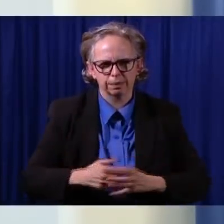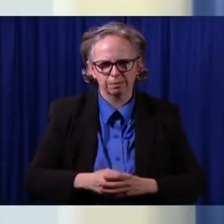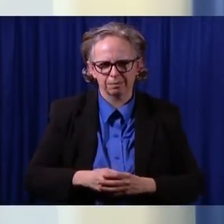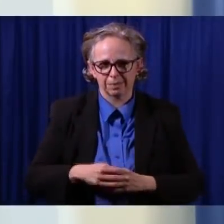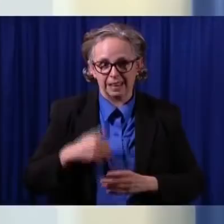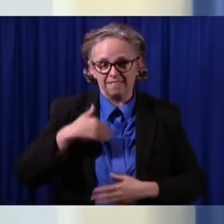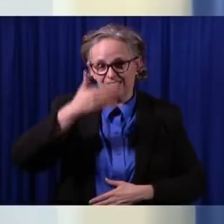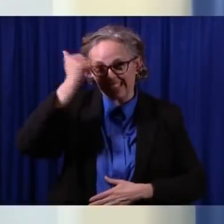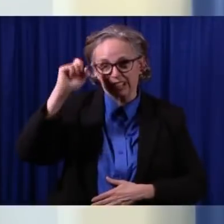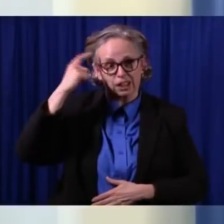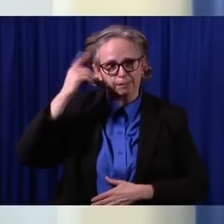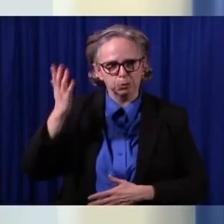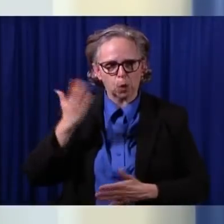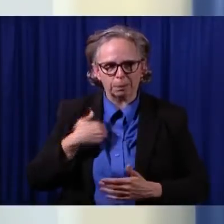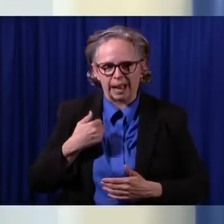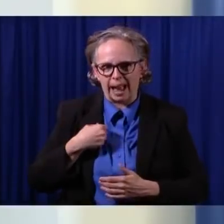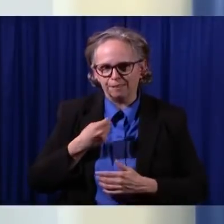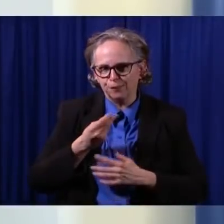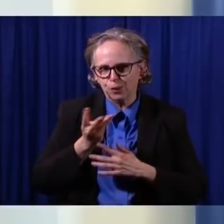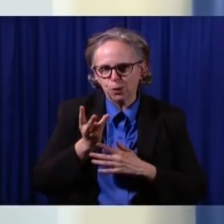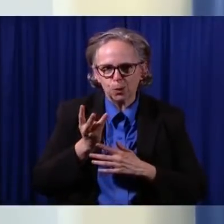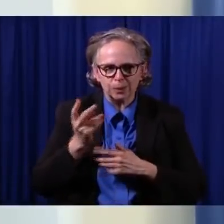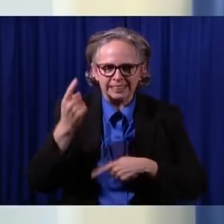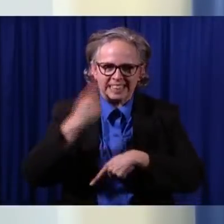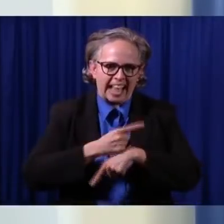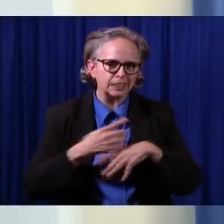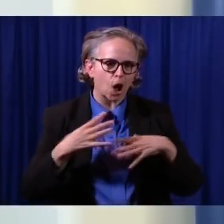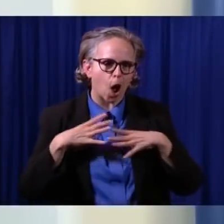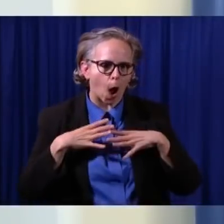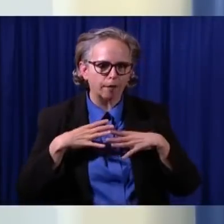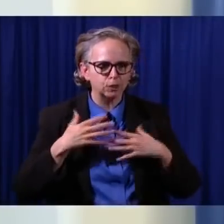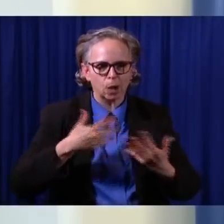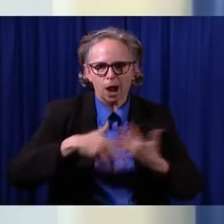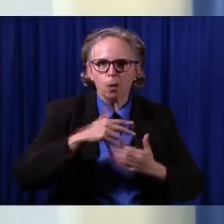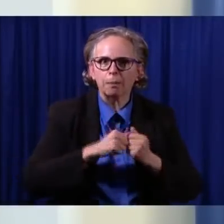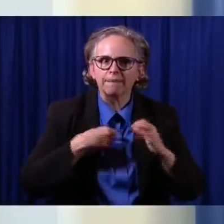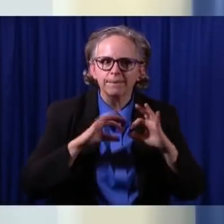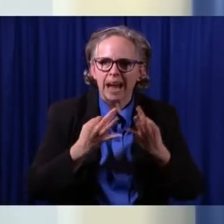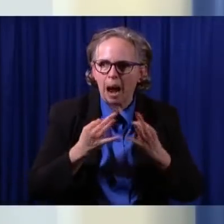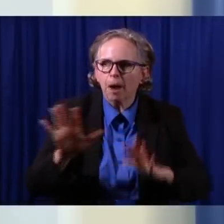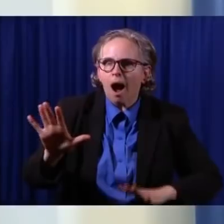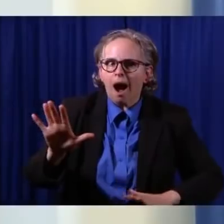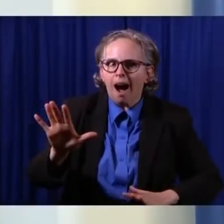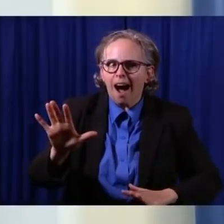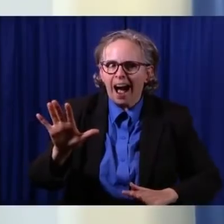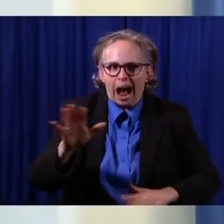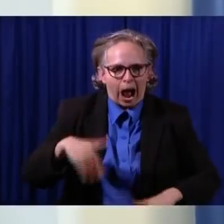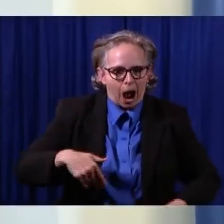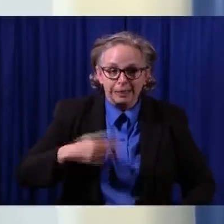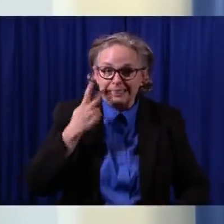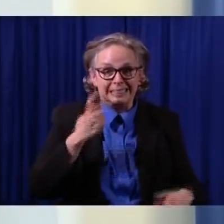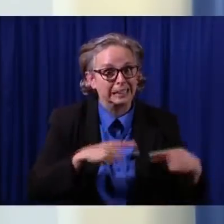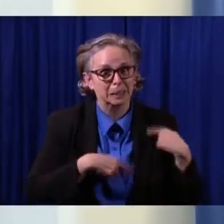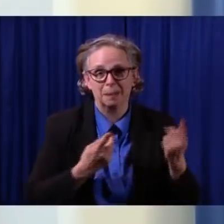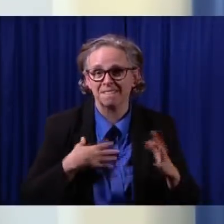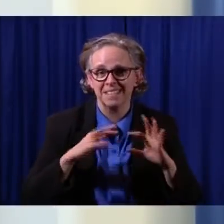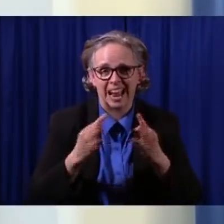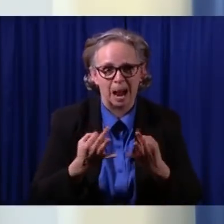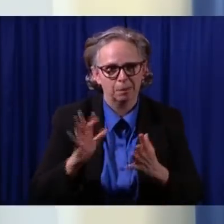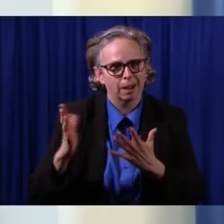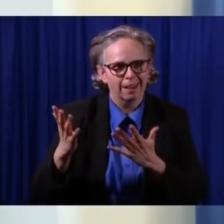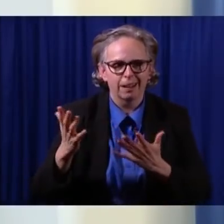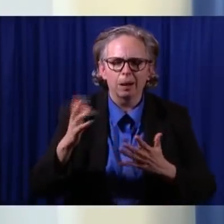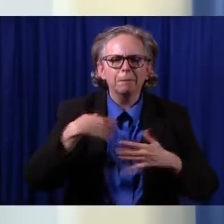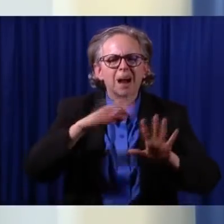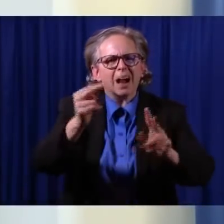two and have some time to be with my family, who I have not been with in a little while, but also reflect and gear up for this